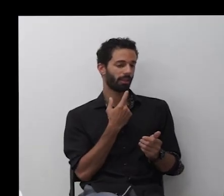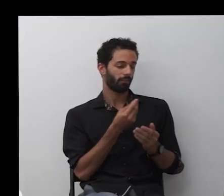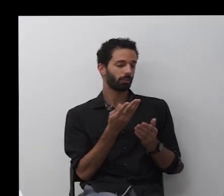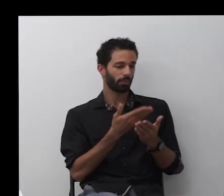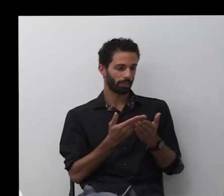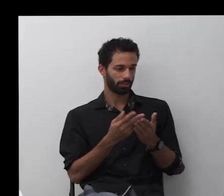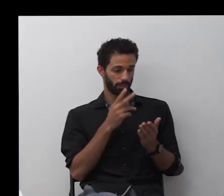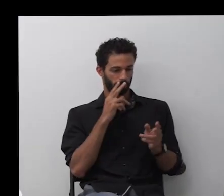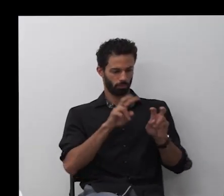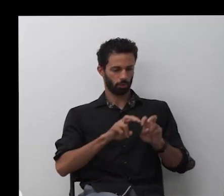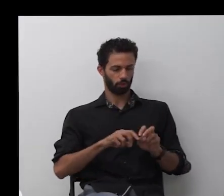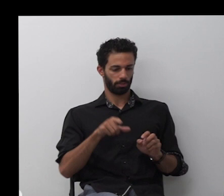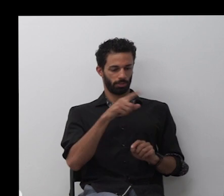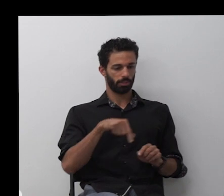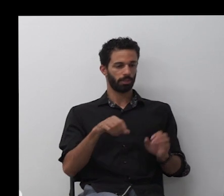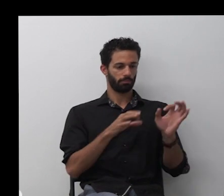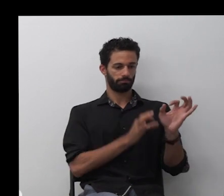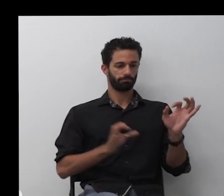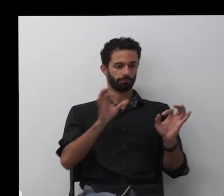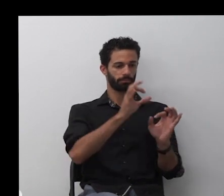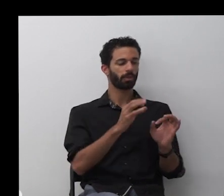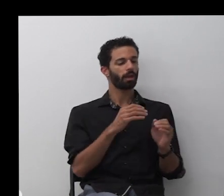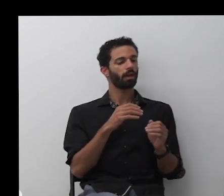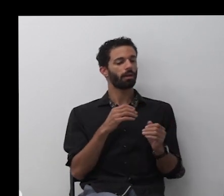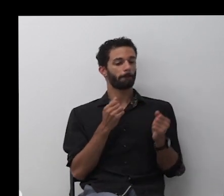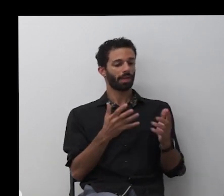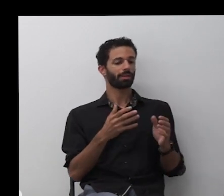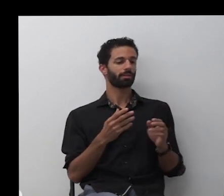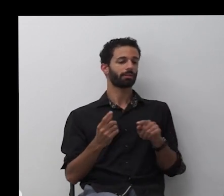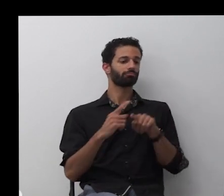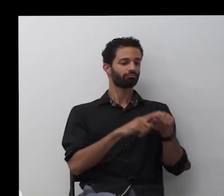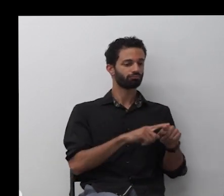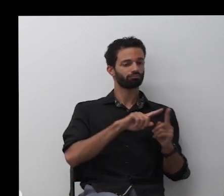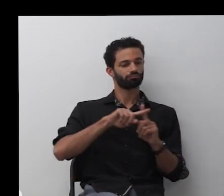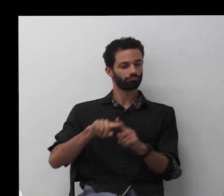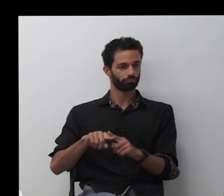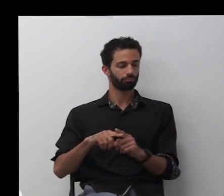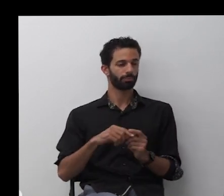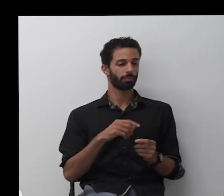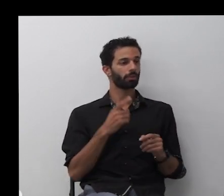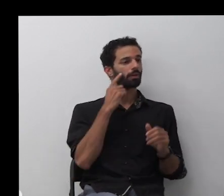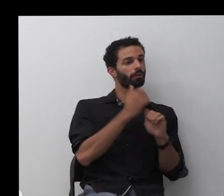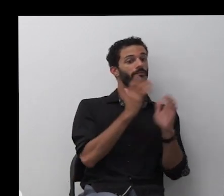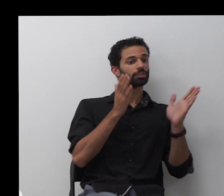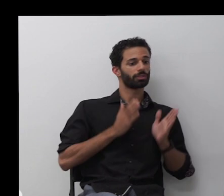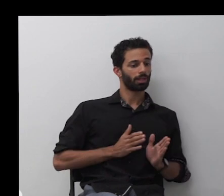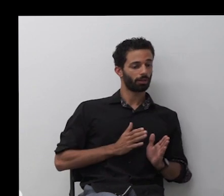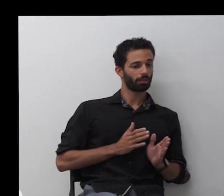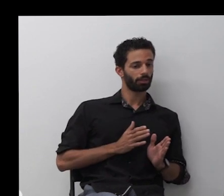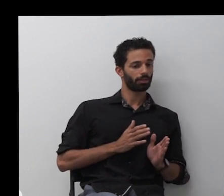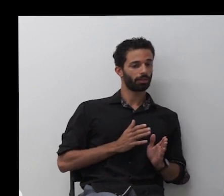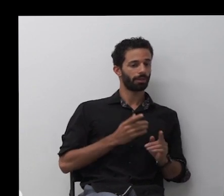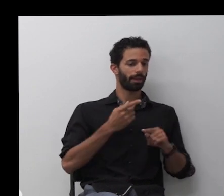this. One of the things is that these roles are complementary in many ways, right? So, for example, visionaries can't